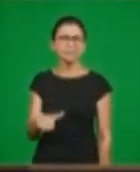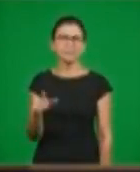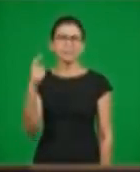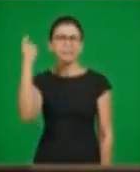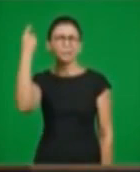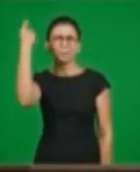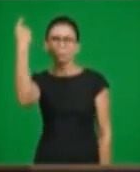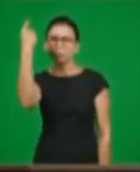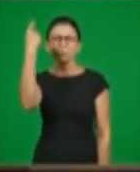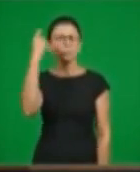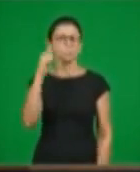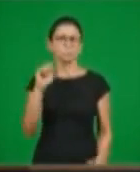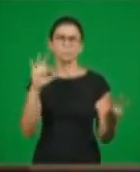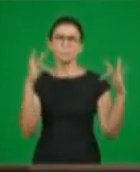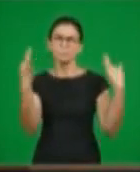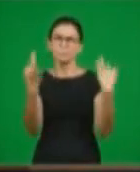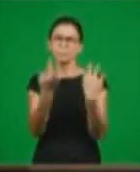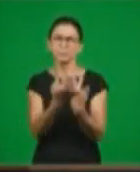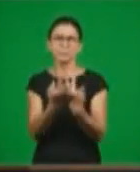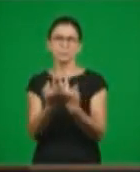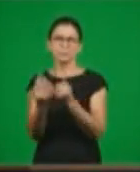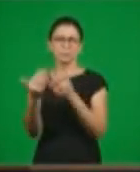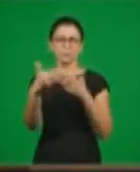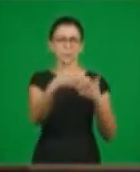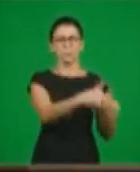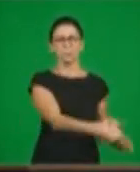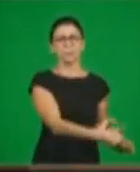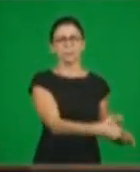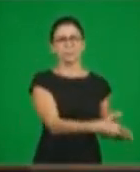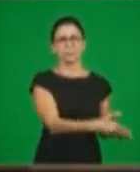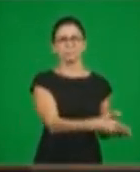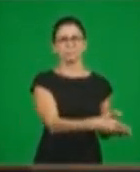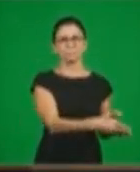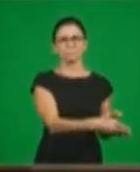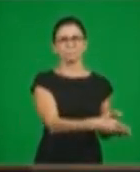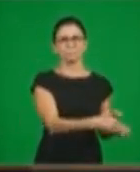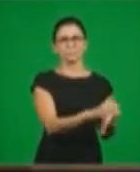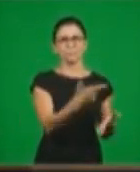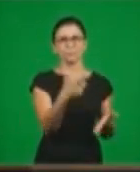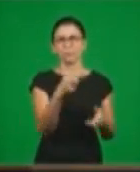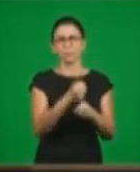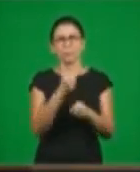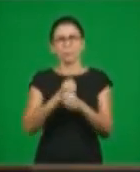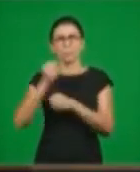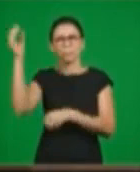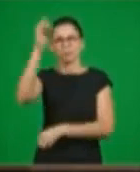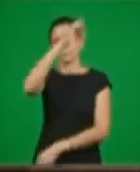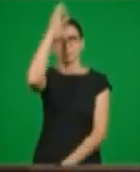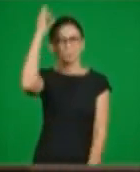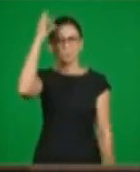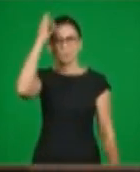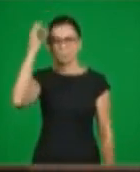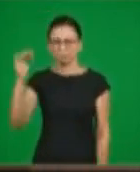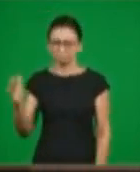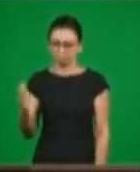that are being buried on the mud of sins. I'm gonna ask a question right now.